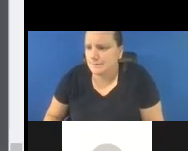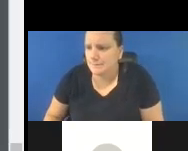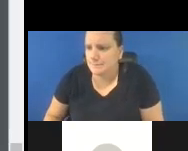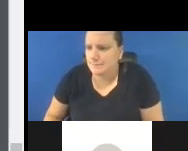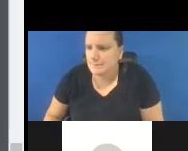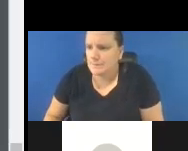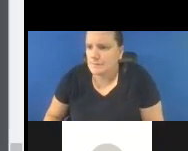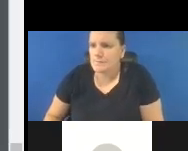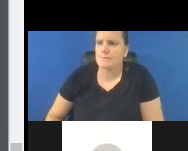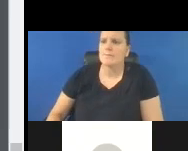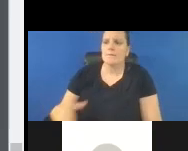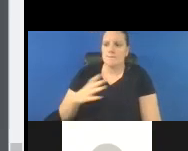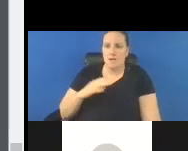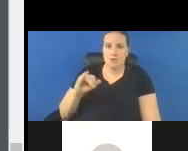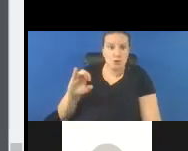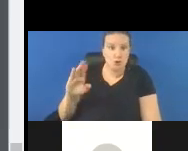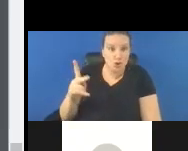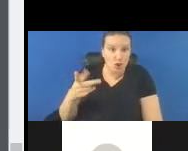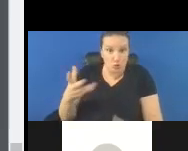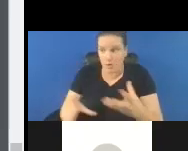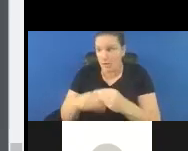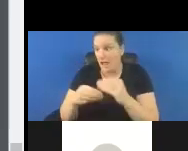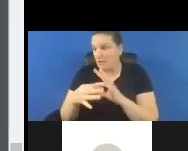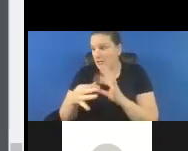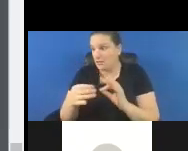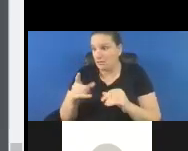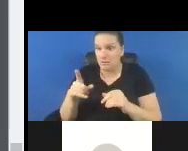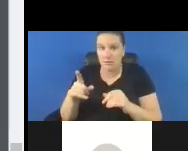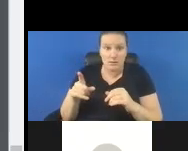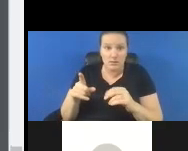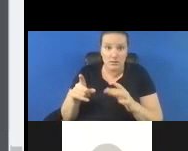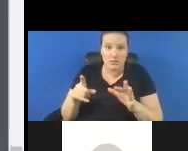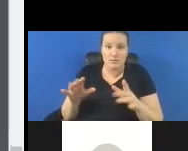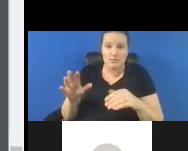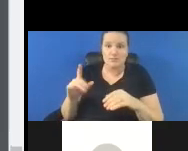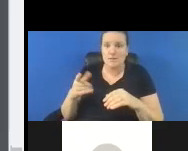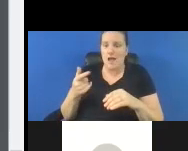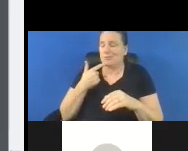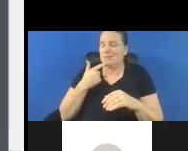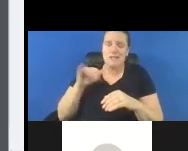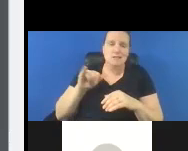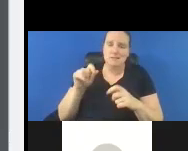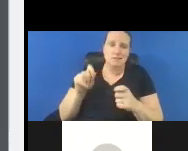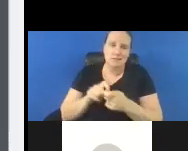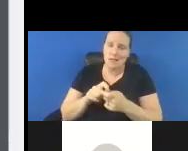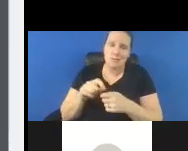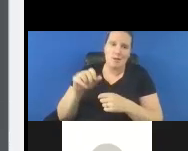Okay, I'm going to move on. Cirque, did you have anything on this one? No, I was just Okay. going to echo what Phil said, that the Okay. city rolled out electronic